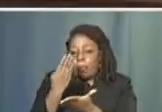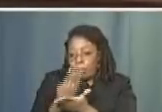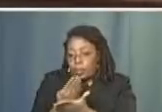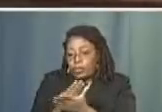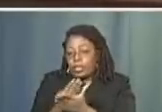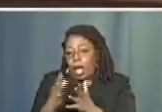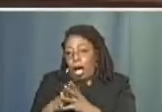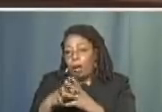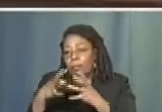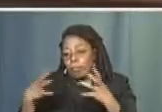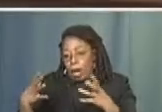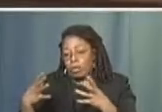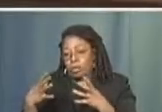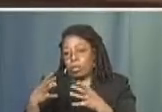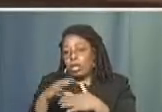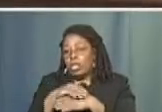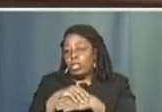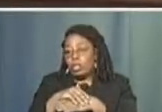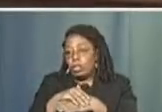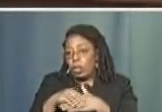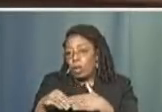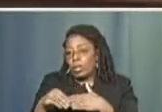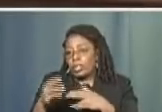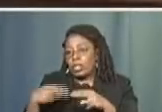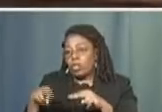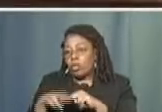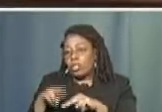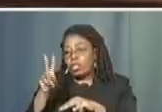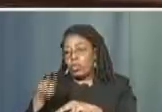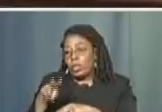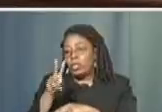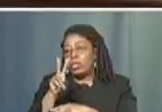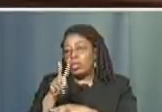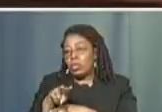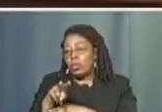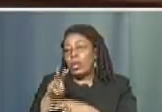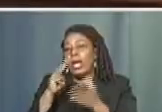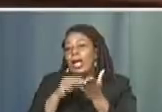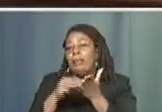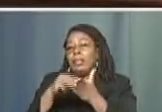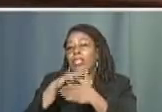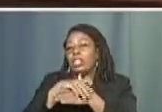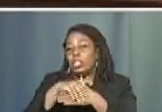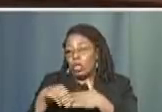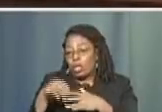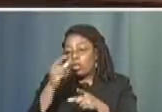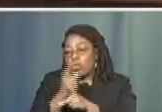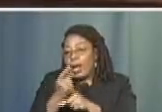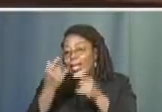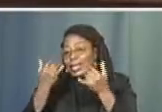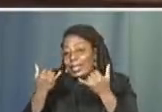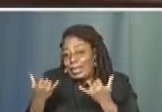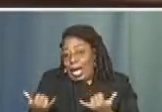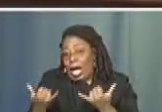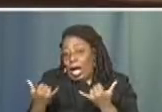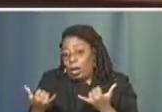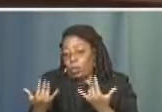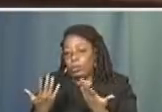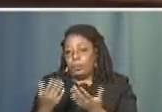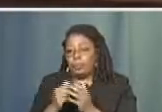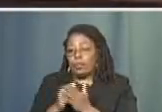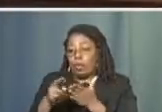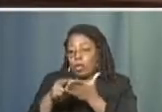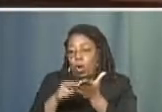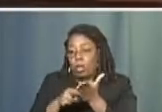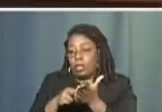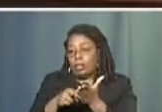amount, and in dollars, it is an increase of $22 million. Right now, recalling now,